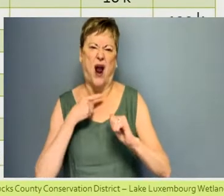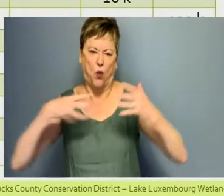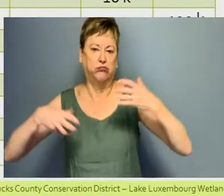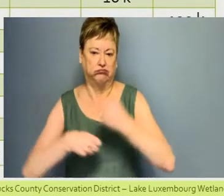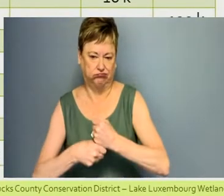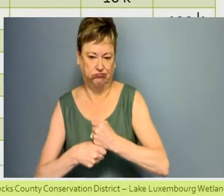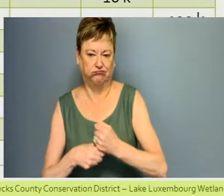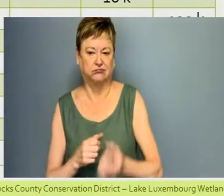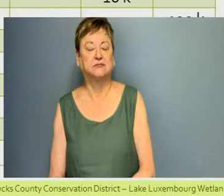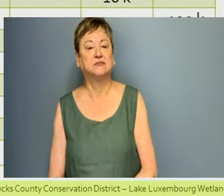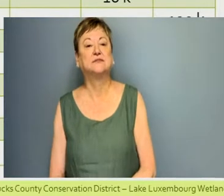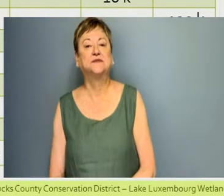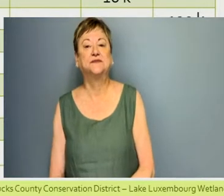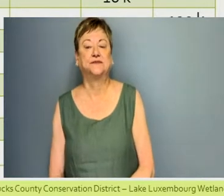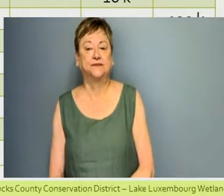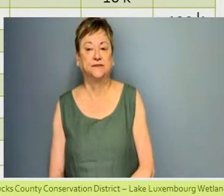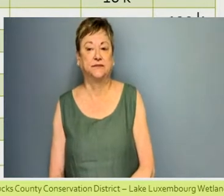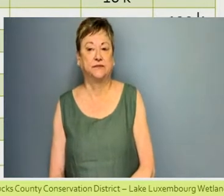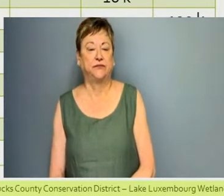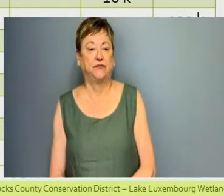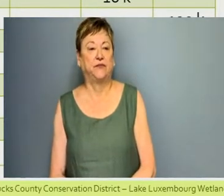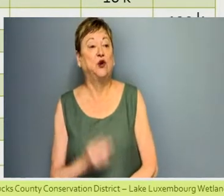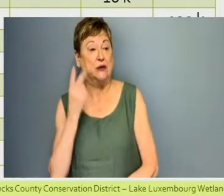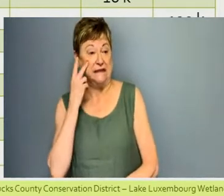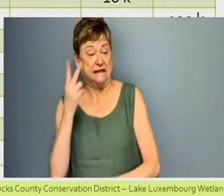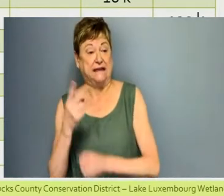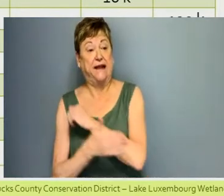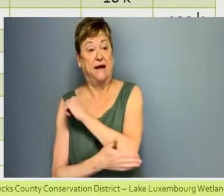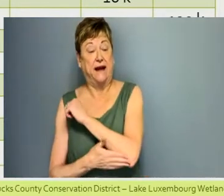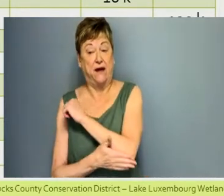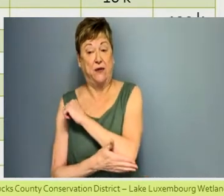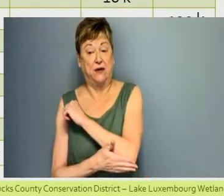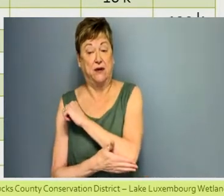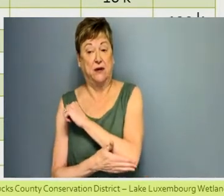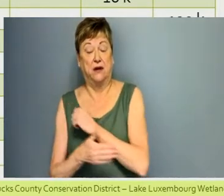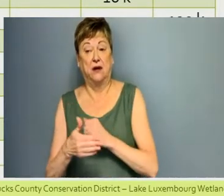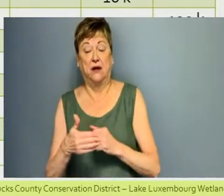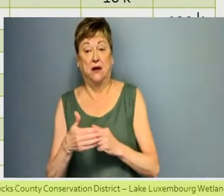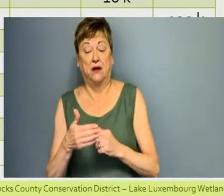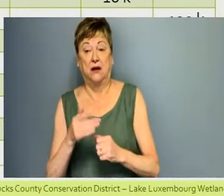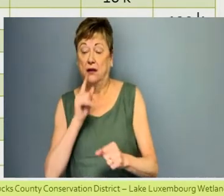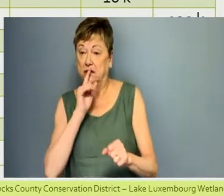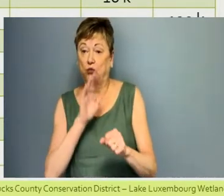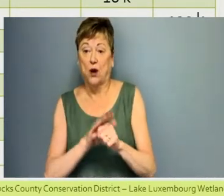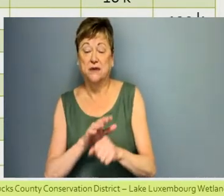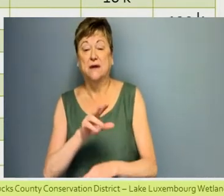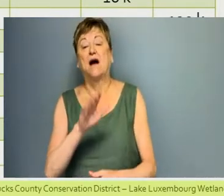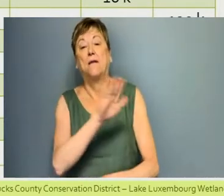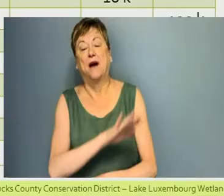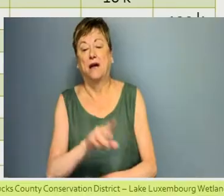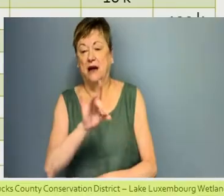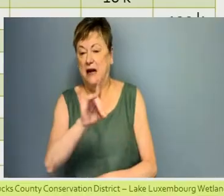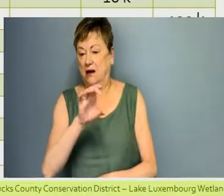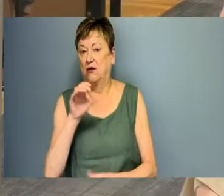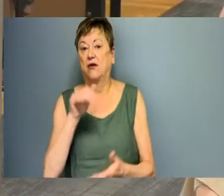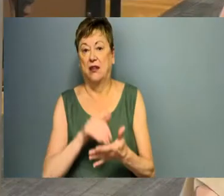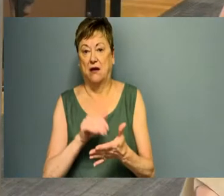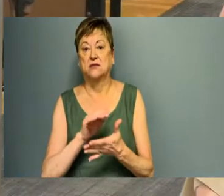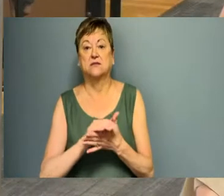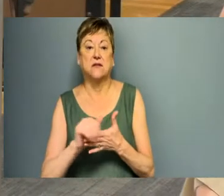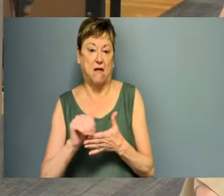here. You'll see the county, of course, has pledged about $800,000 to this